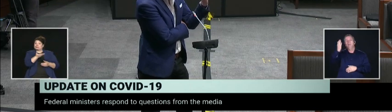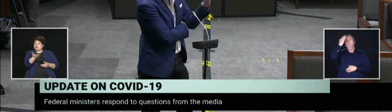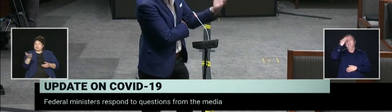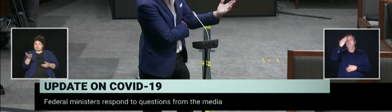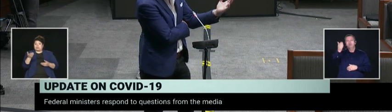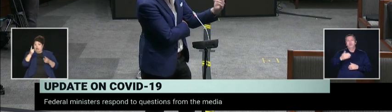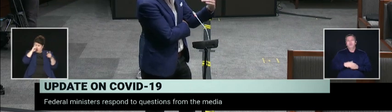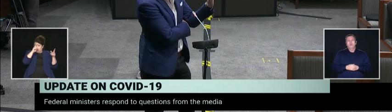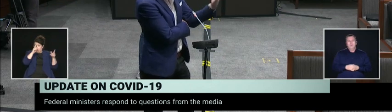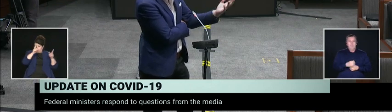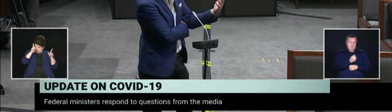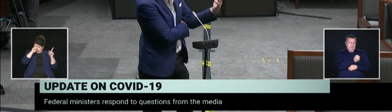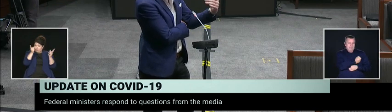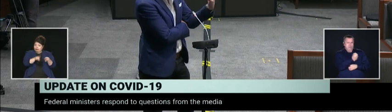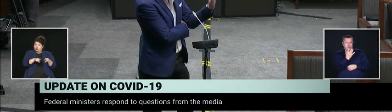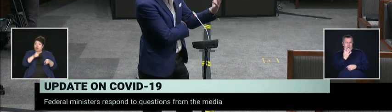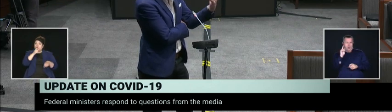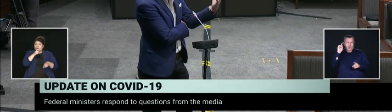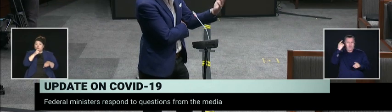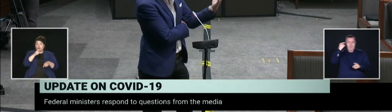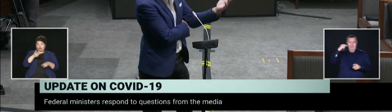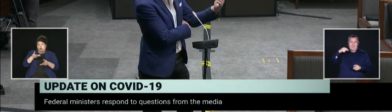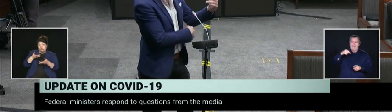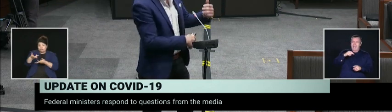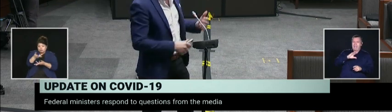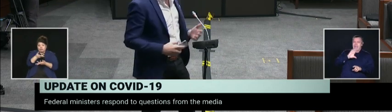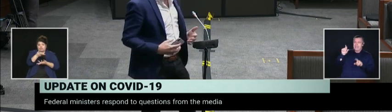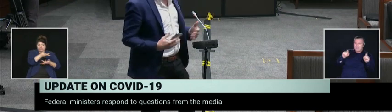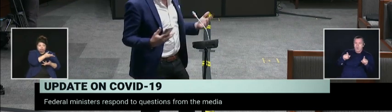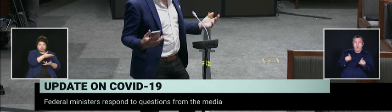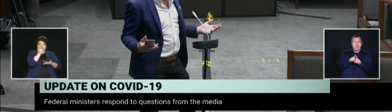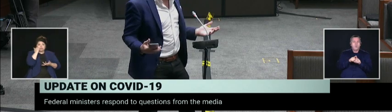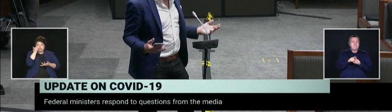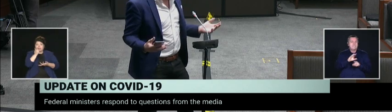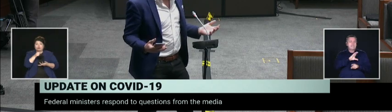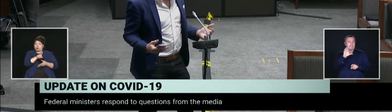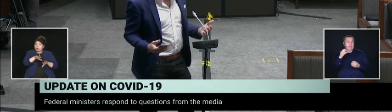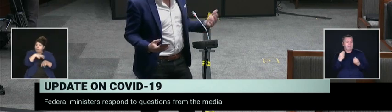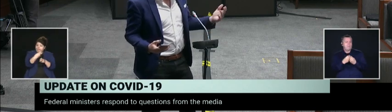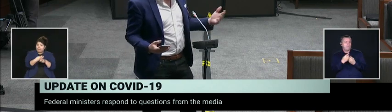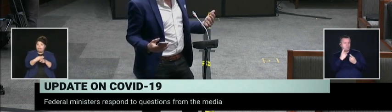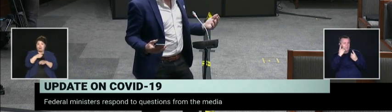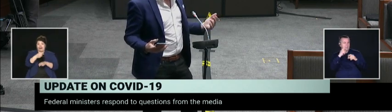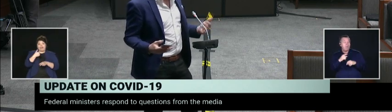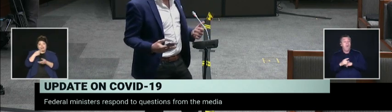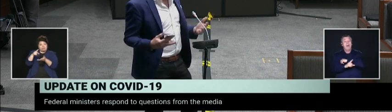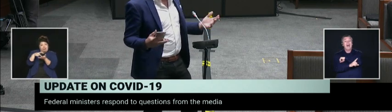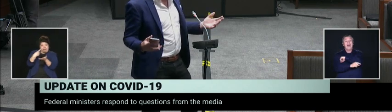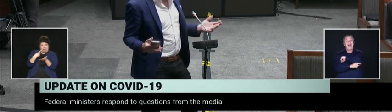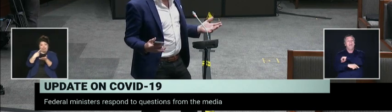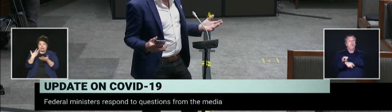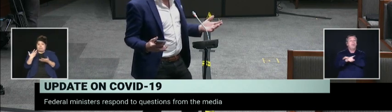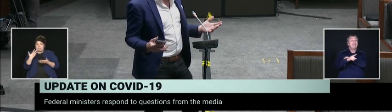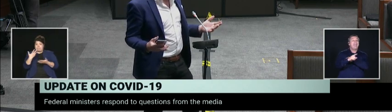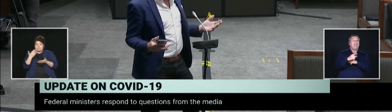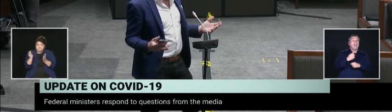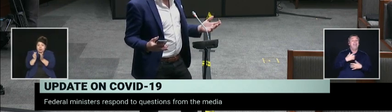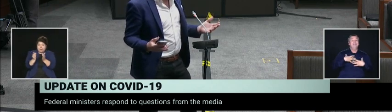have worked really hard, many of them for a very limited pay during this period. That's why a number of companies, including Loblaws and Metro, gave a